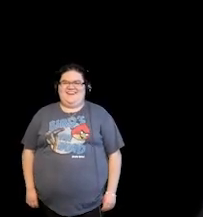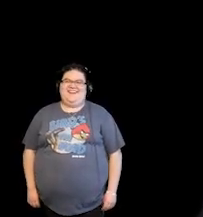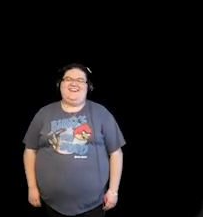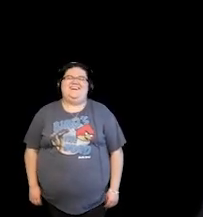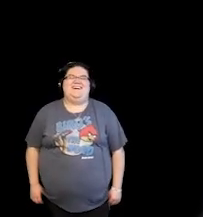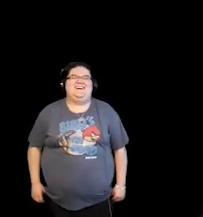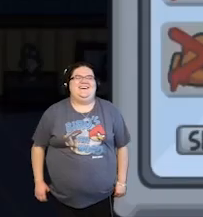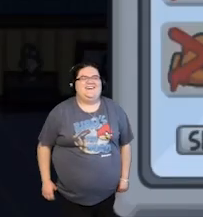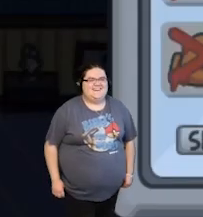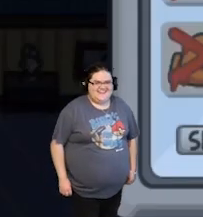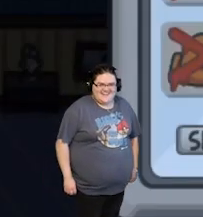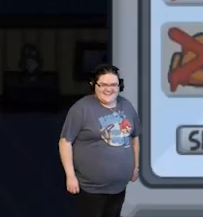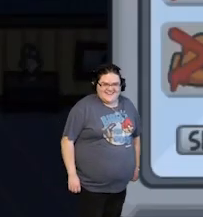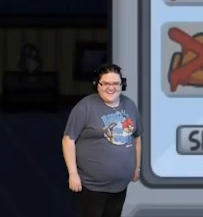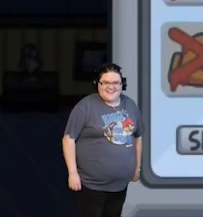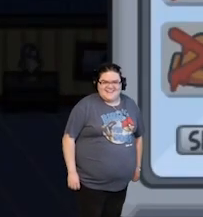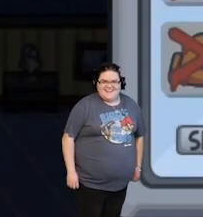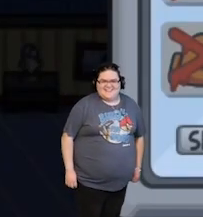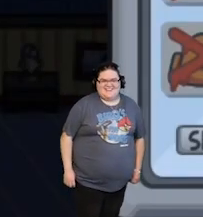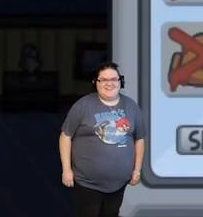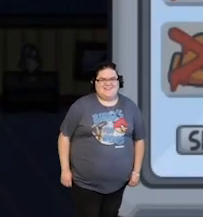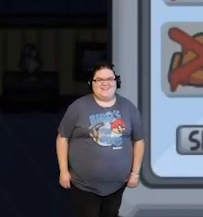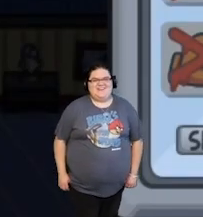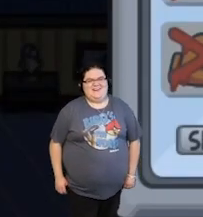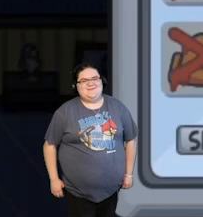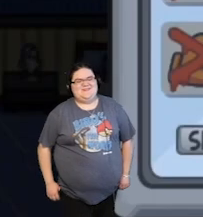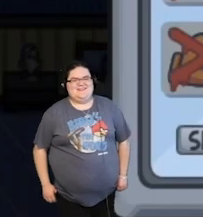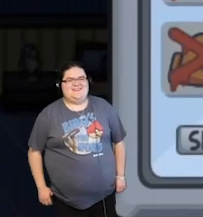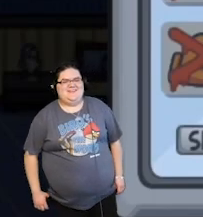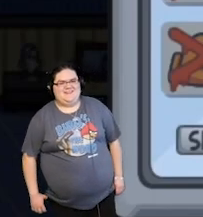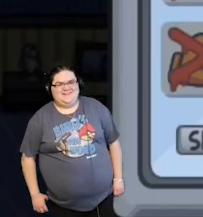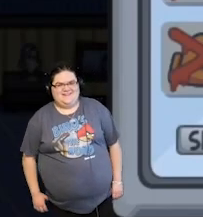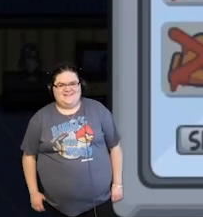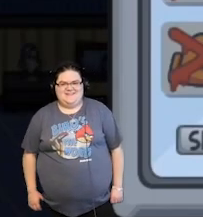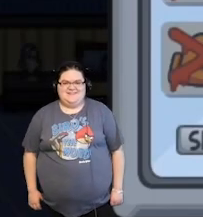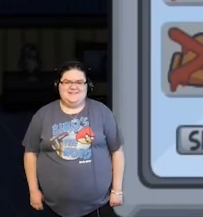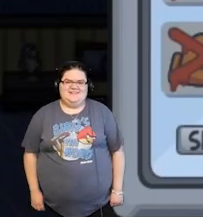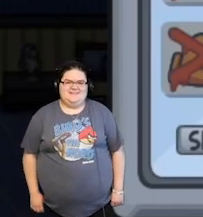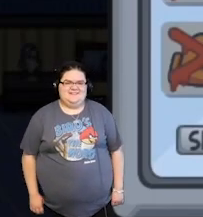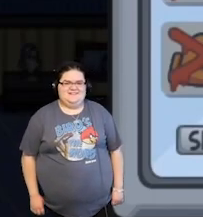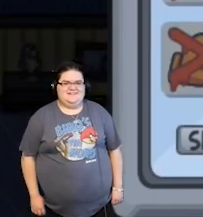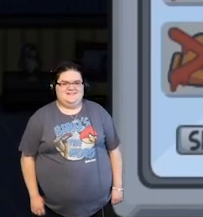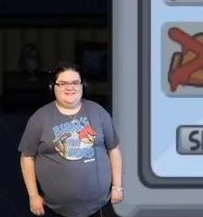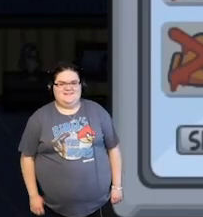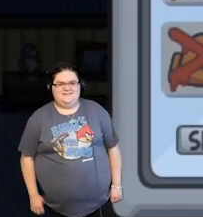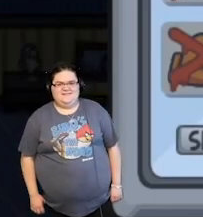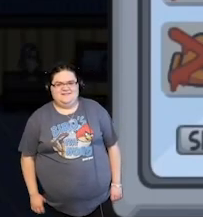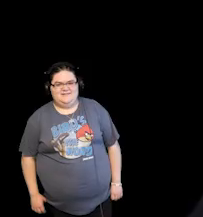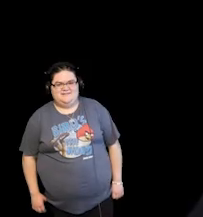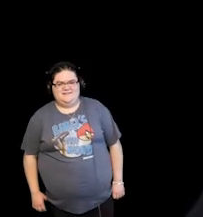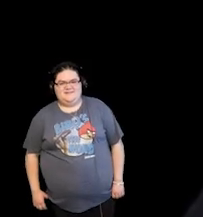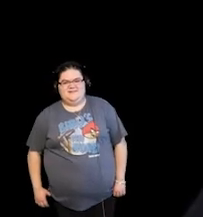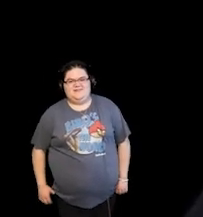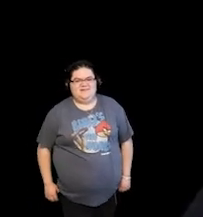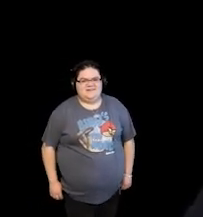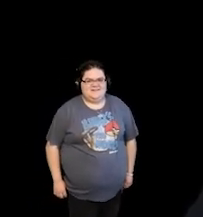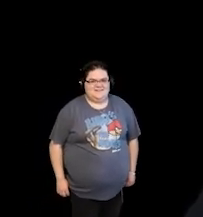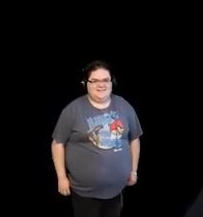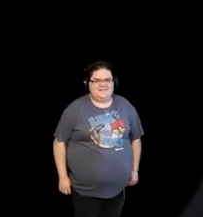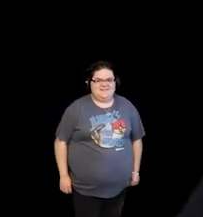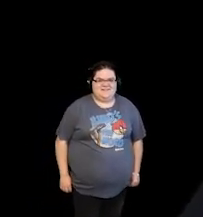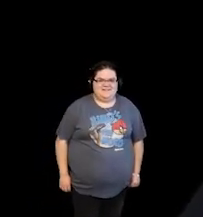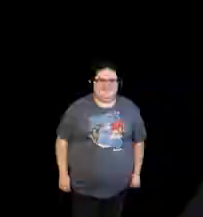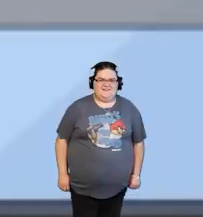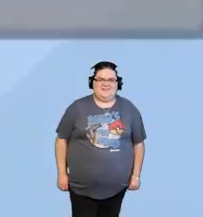about to clear you. Vic, give us your alibi, mate. Give us your alibi. Who are you around apart from me for the last 30 seconds? You, and I